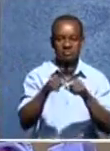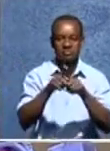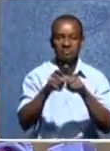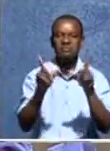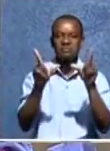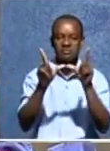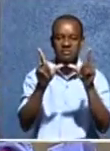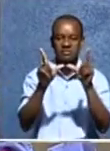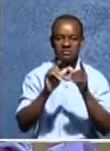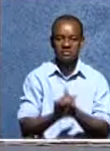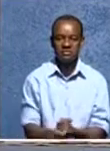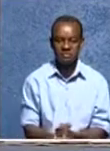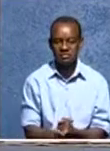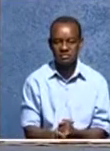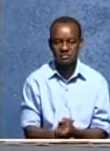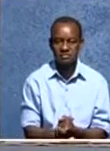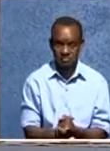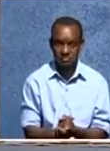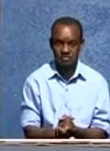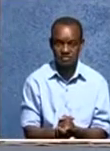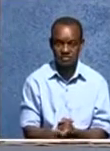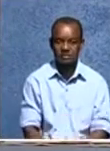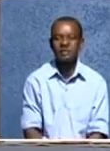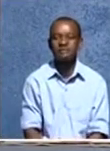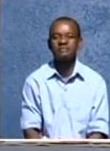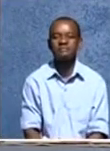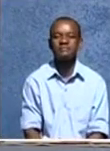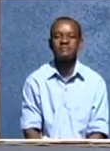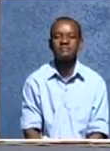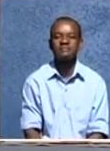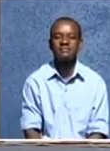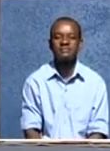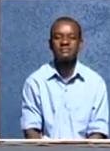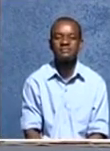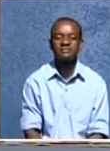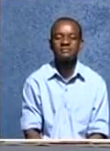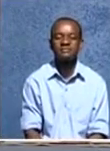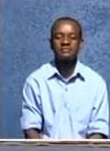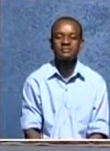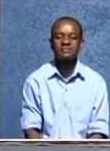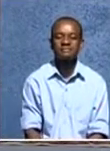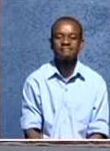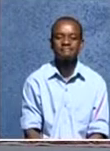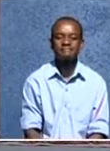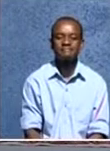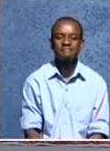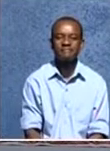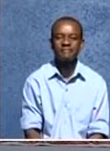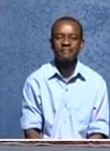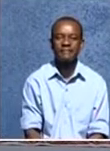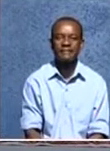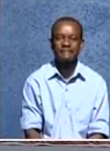a special message to Namibians at the occasion of our 23rd independence, the opportunity that is being presented to us by the